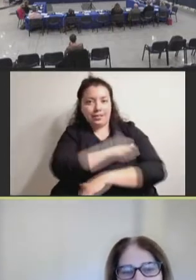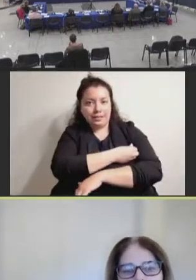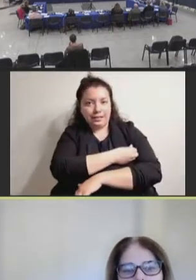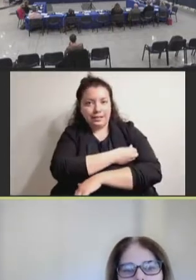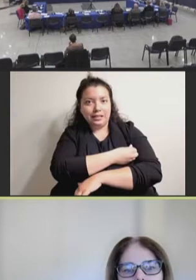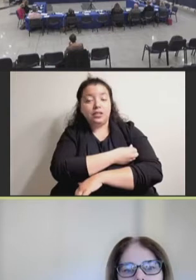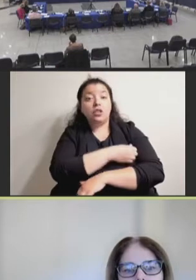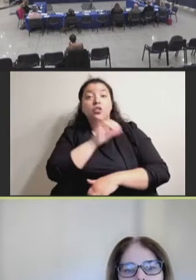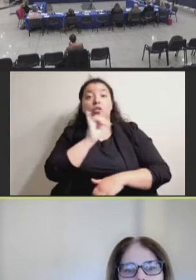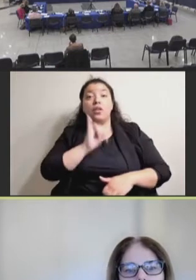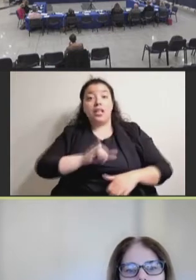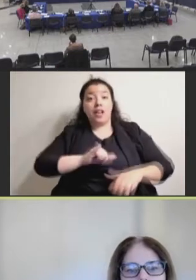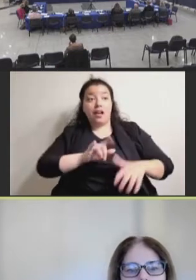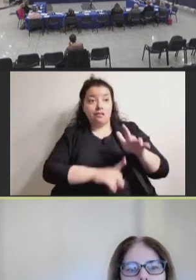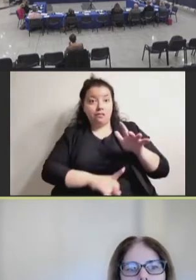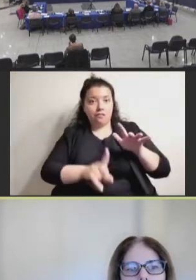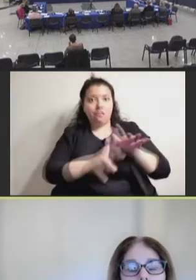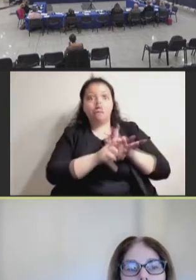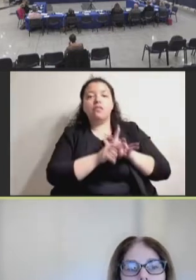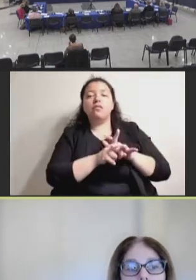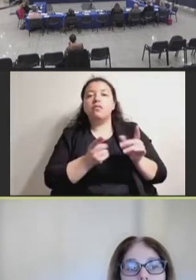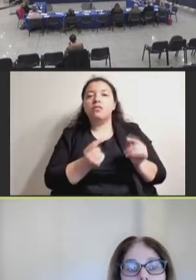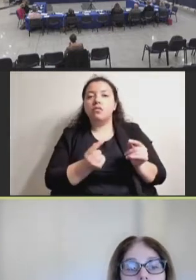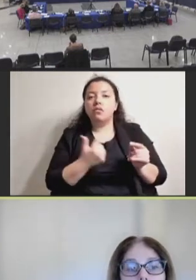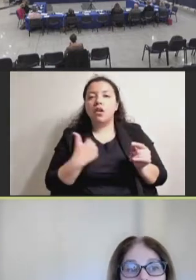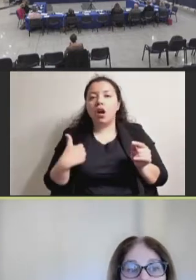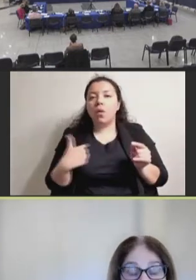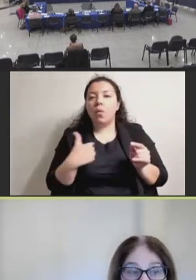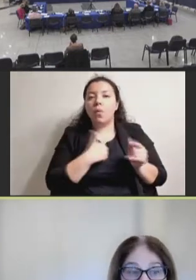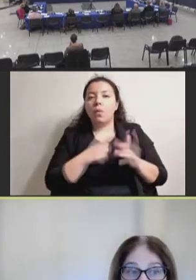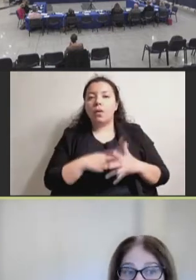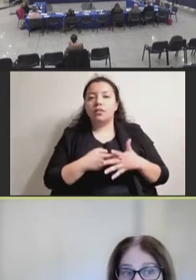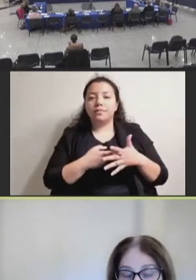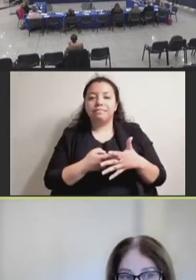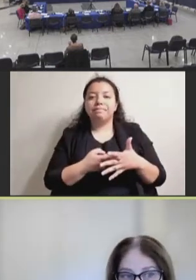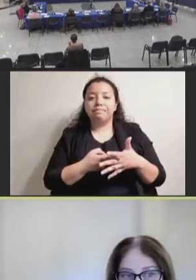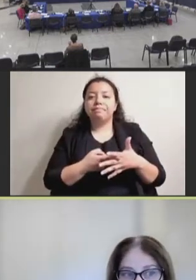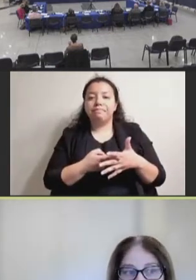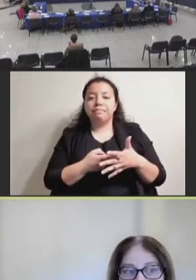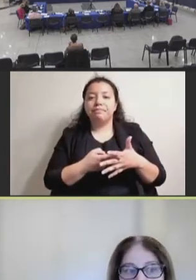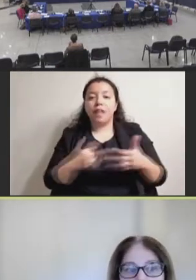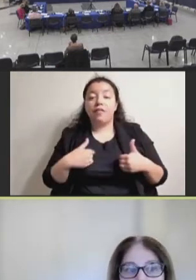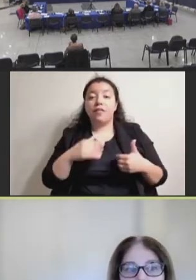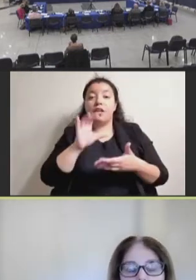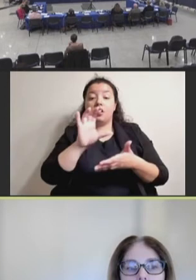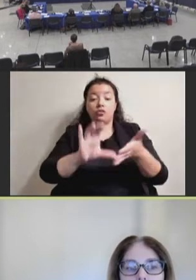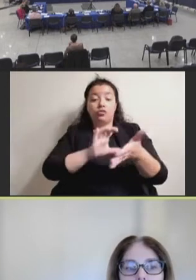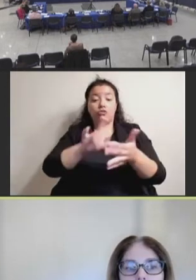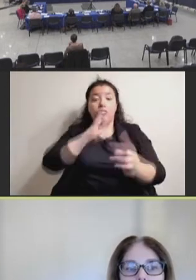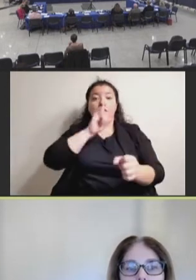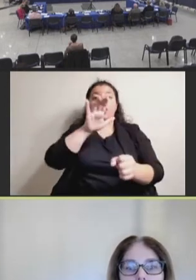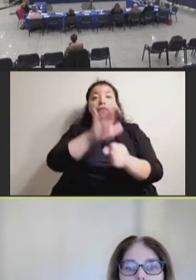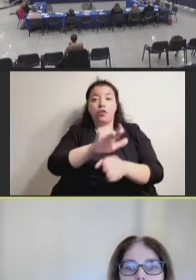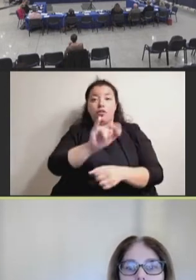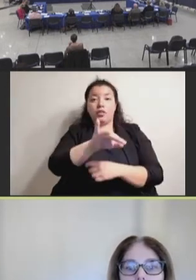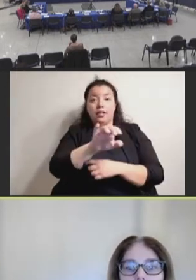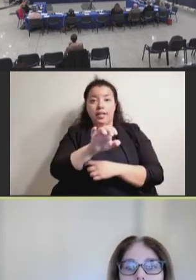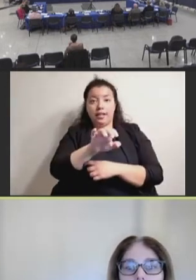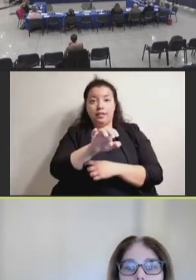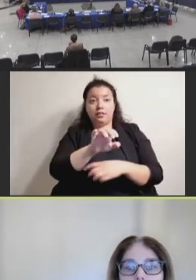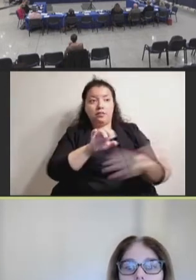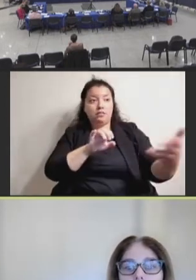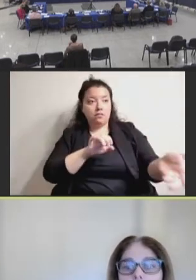slide, we started including only chart-confirmed cases of our cases of myocarditis